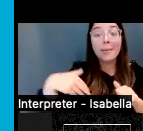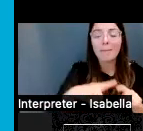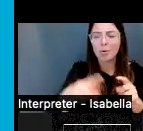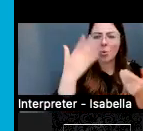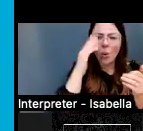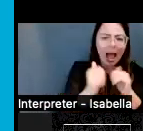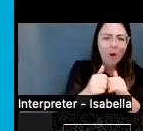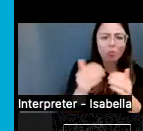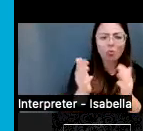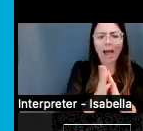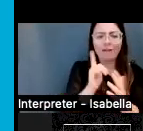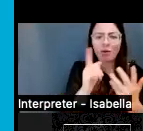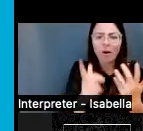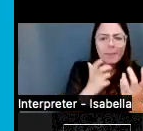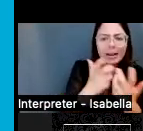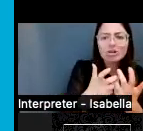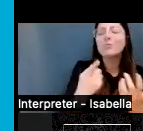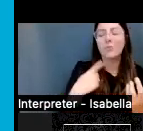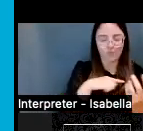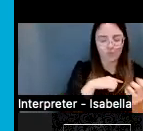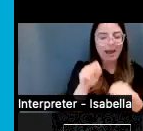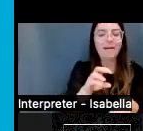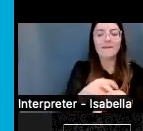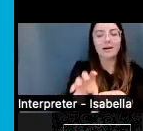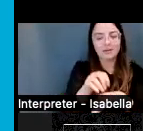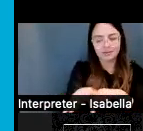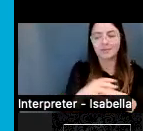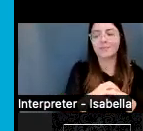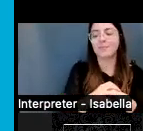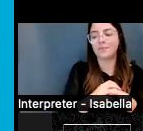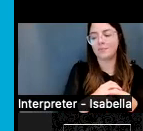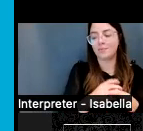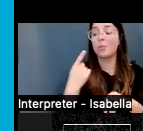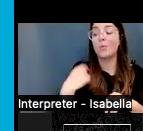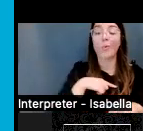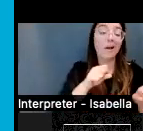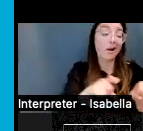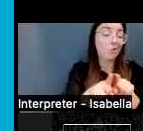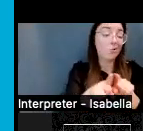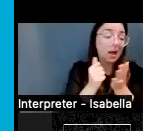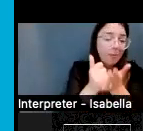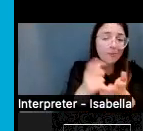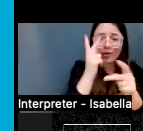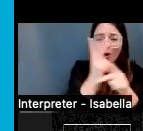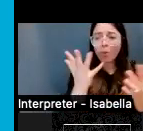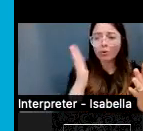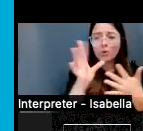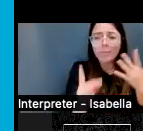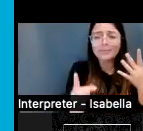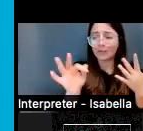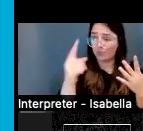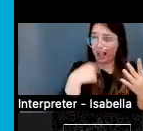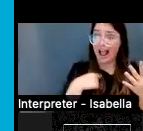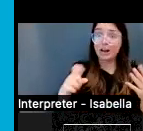we can potentially talk through with you and provide advice on. We can also potentially help you figure out what your options are if you think you need to escalate